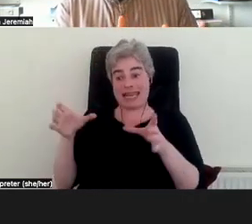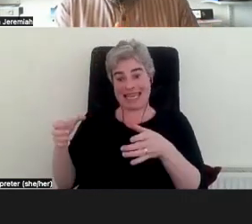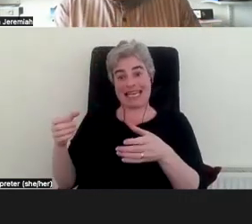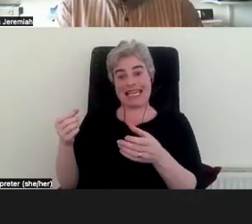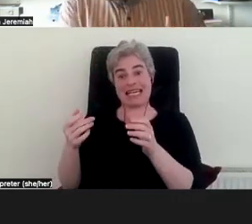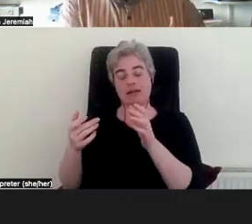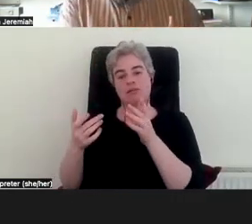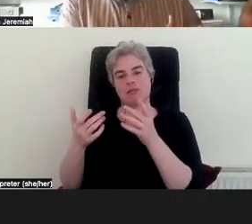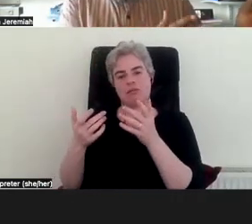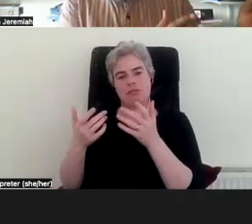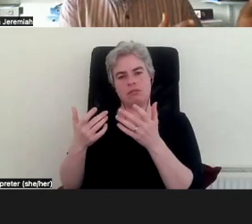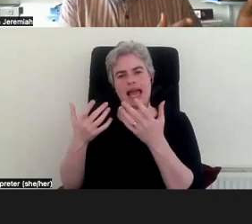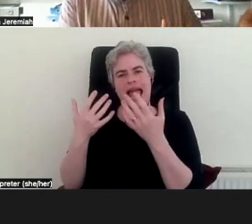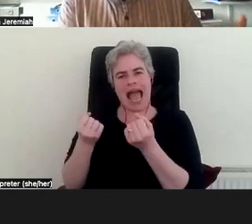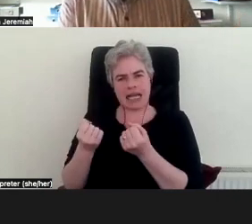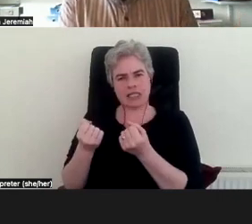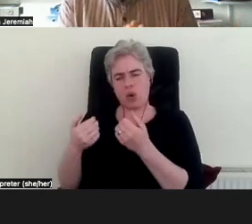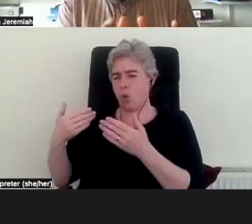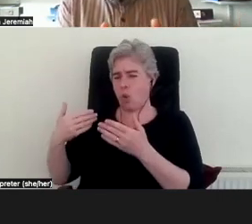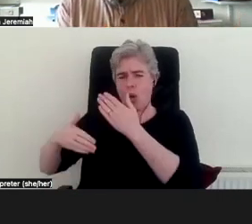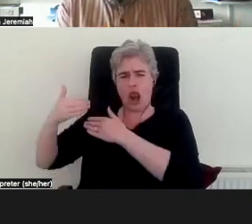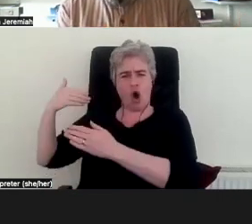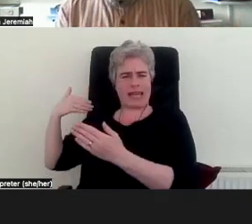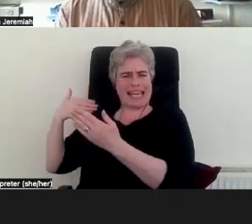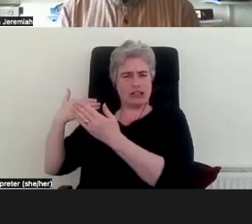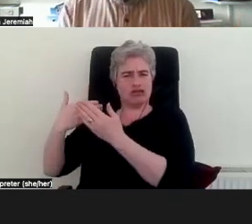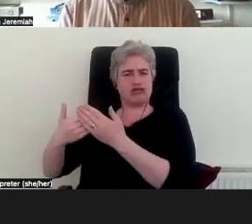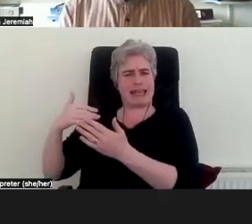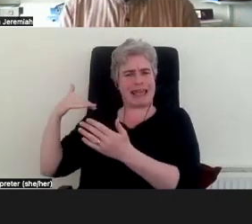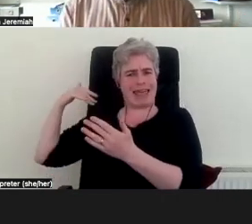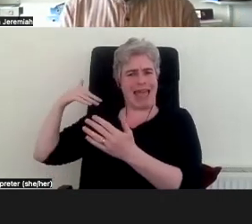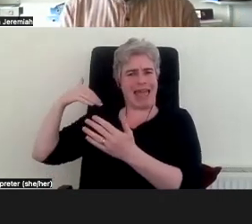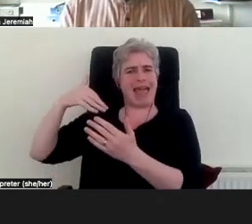understand, has a very long history. So it's not just